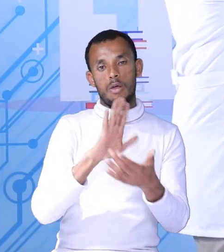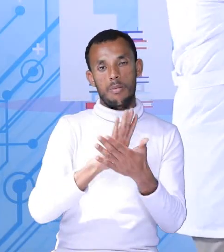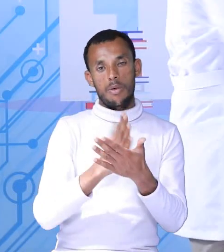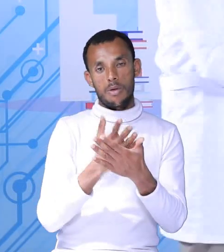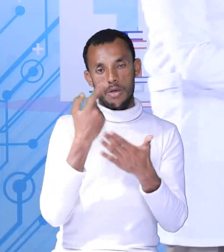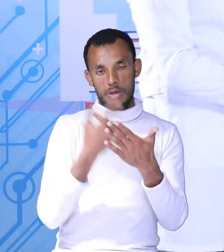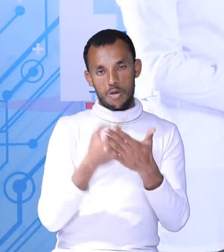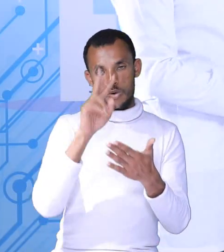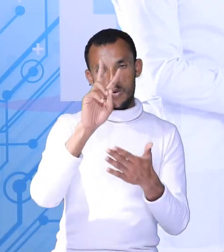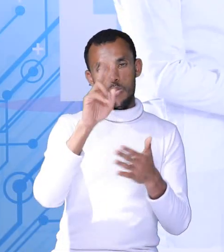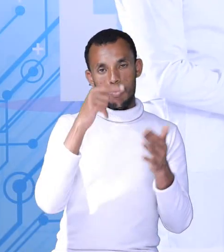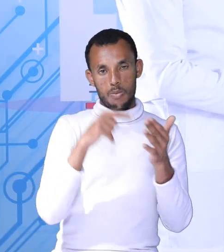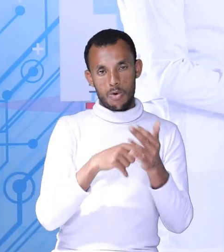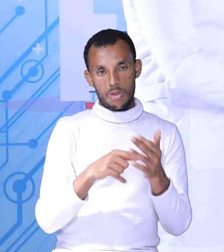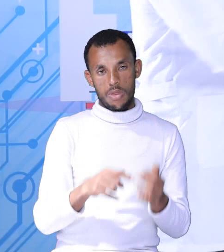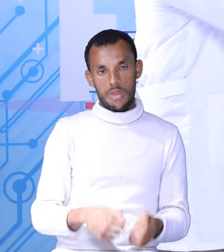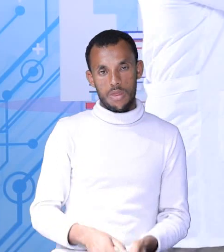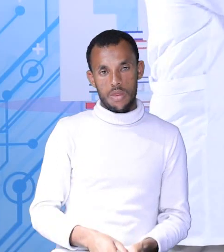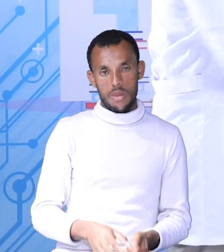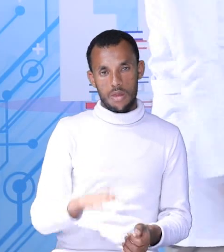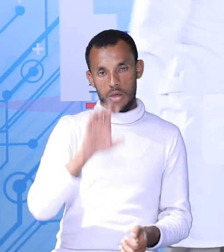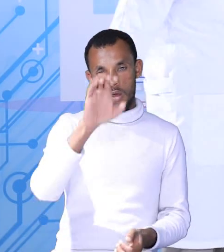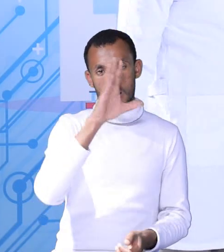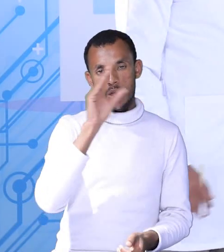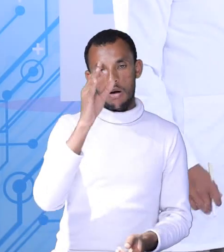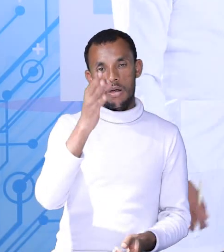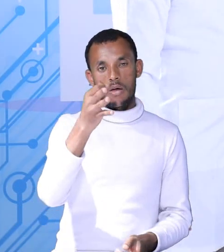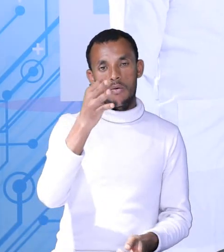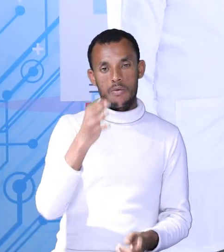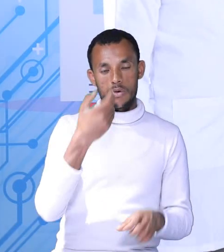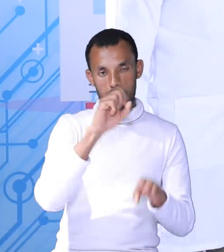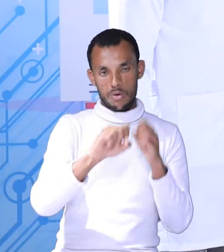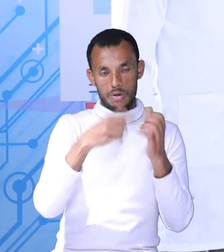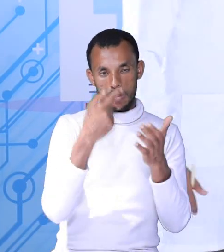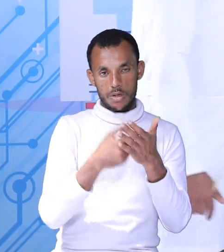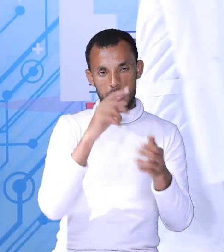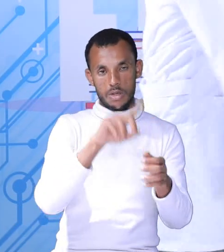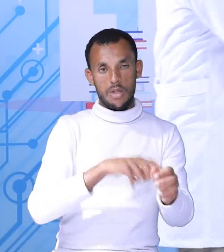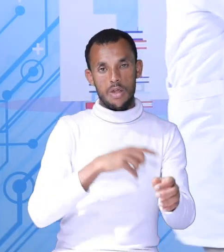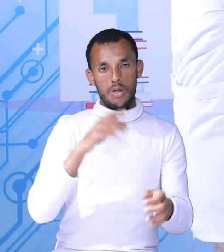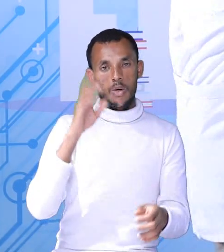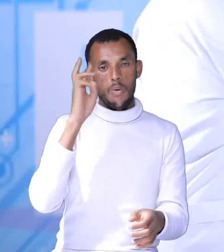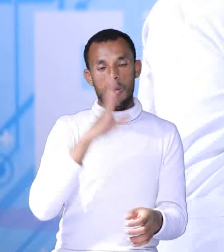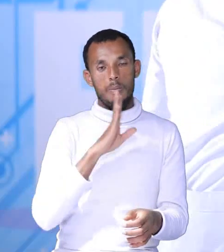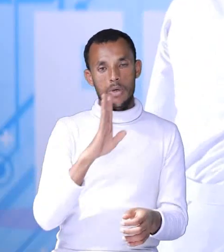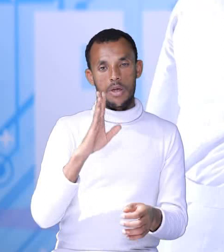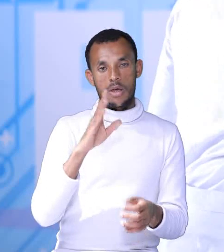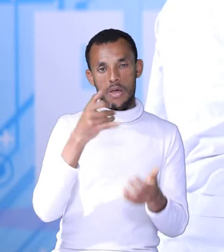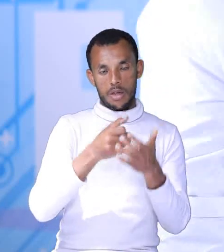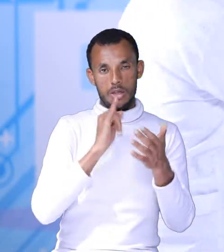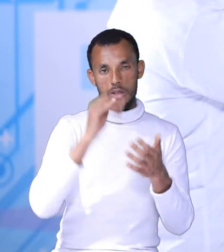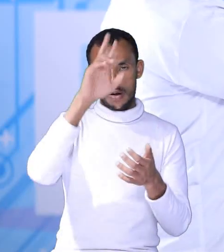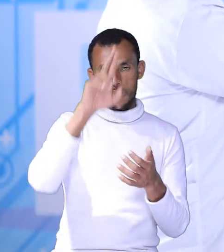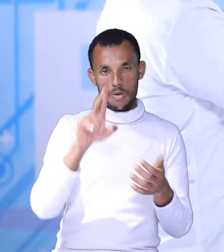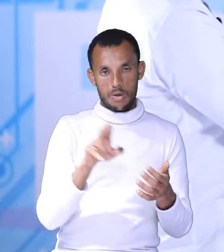between these 2 points, E and F. So this distance will be, it is the square root